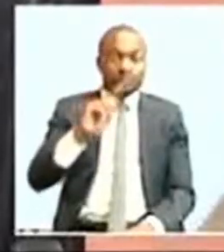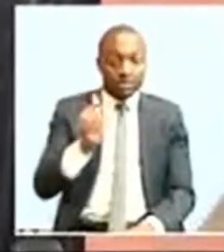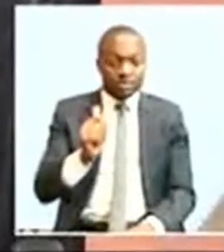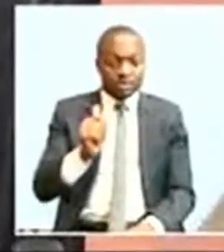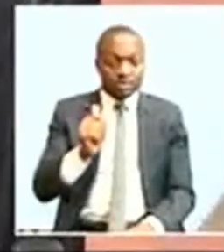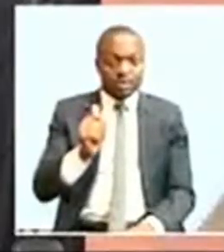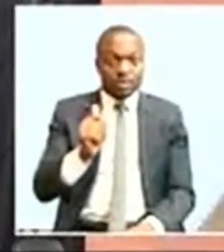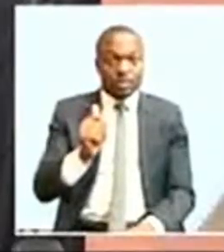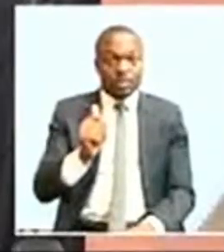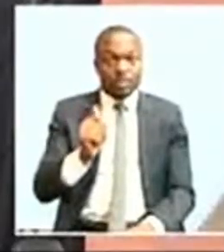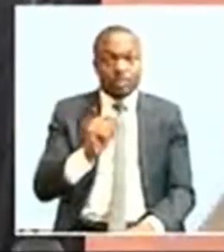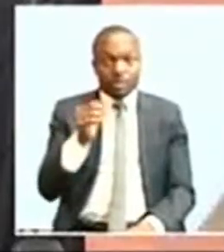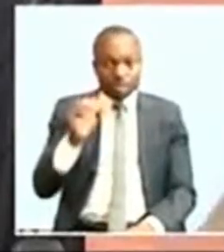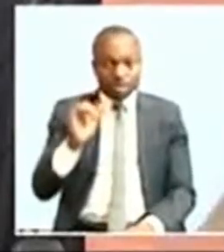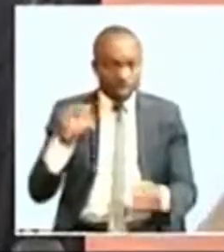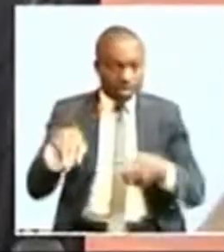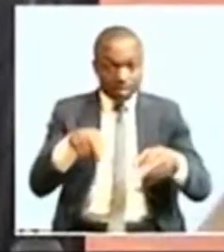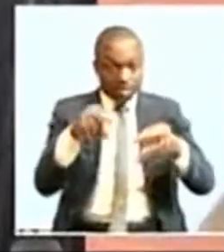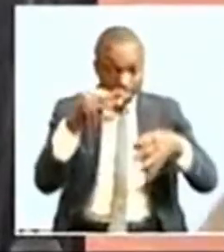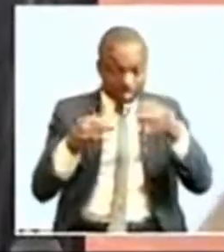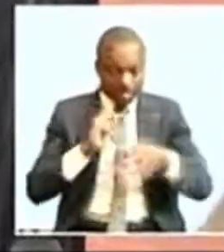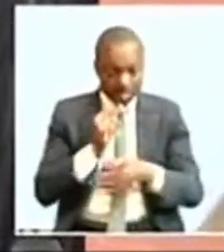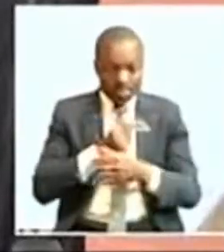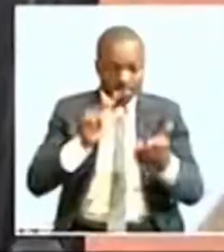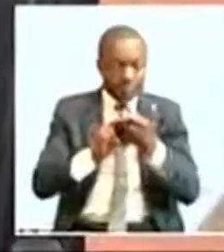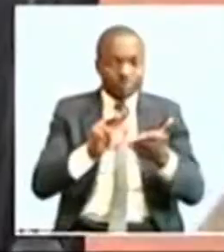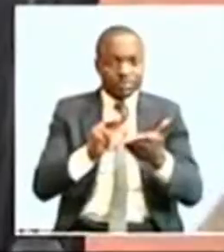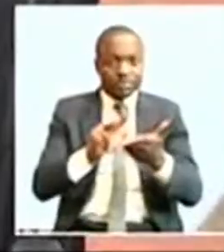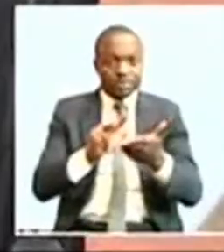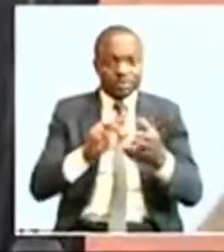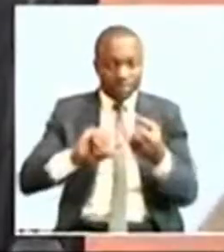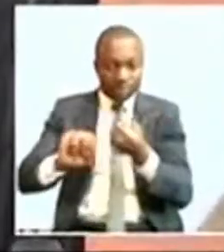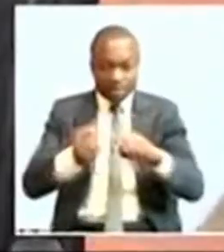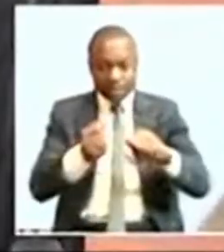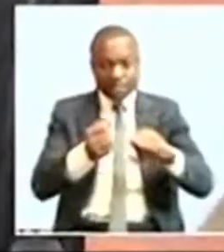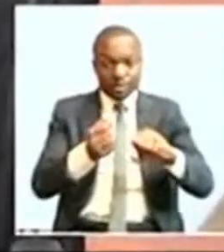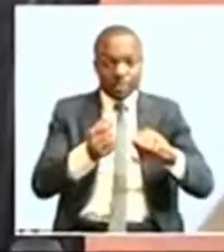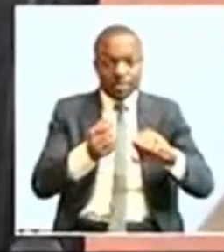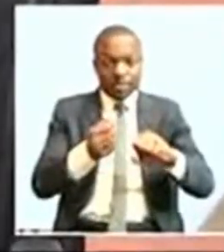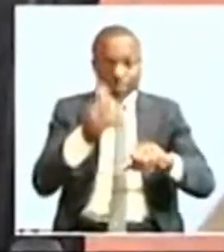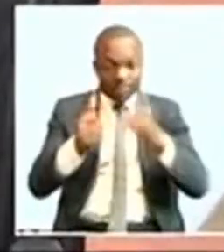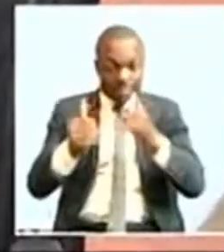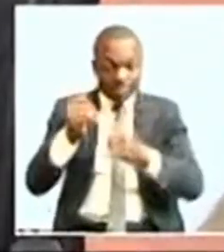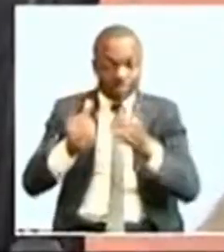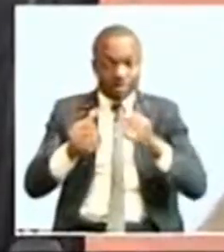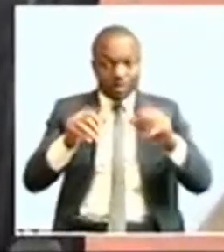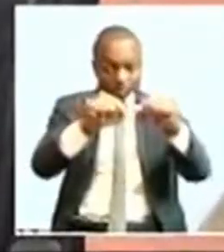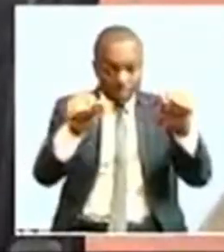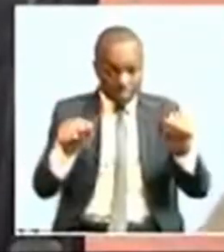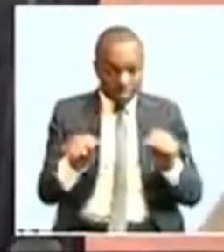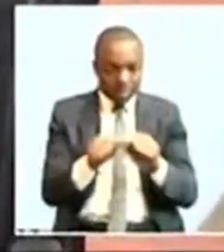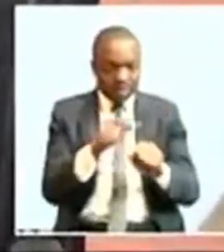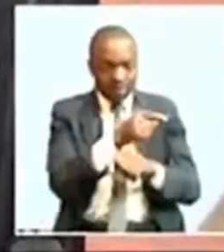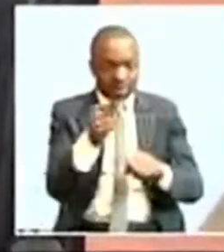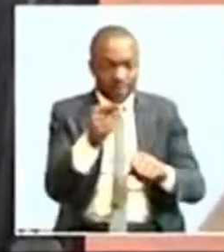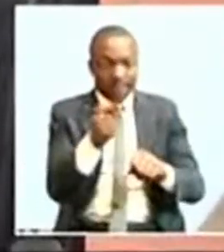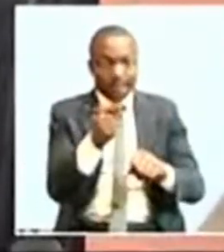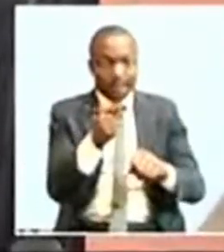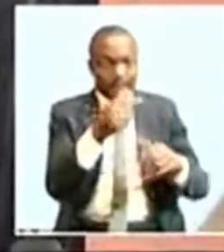to protect the depleting space, how about if these other bordering countries do not